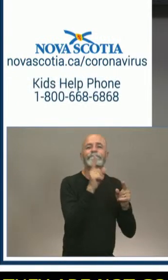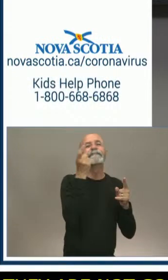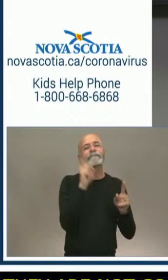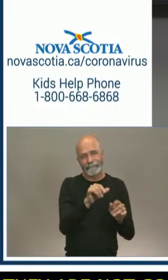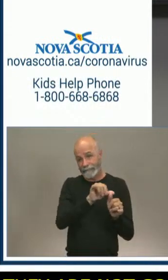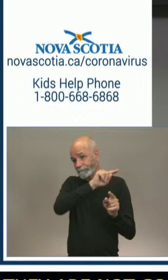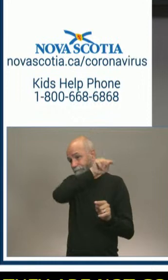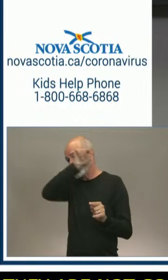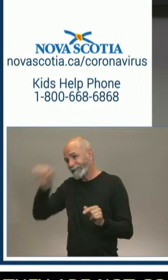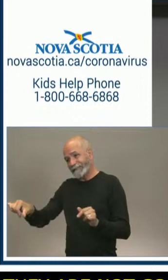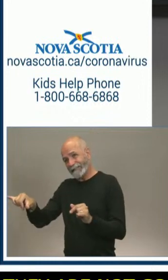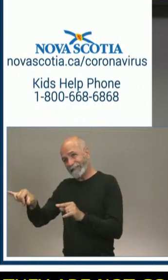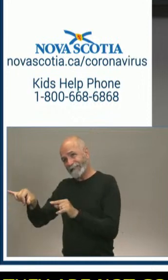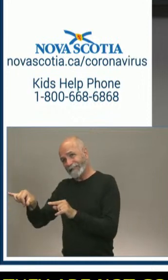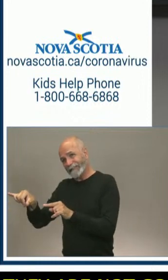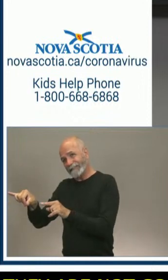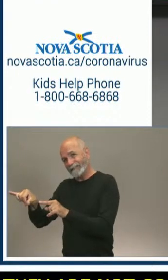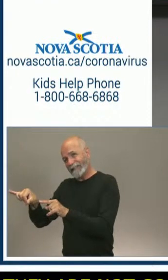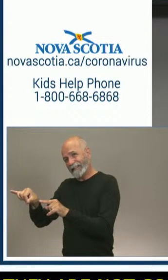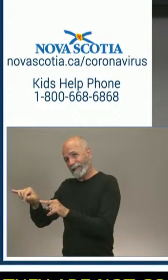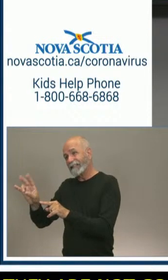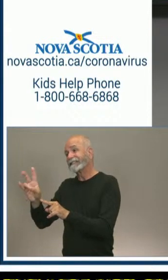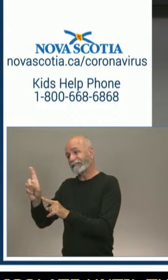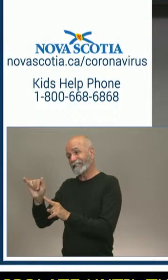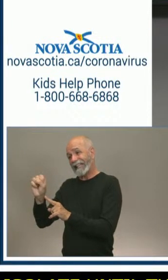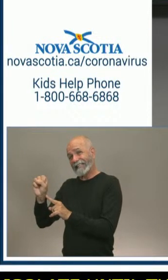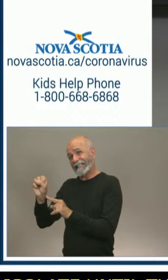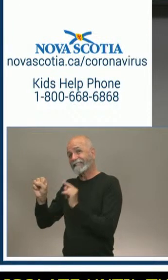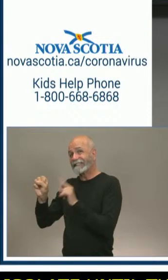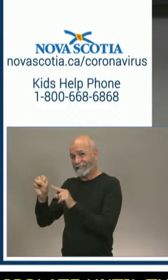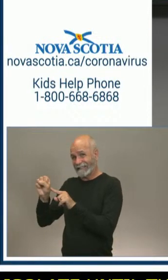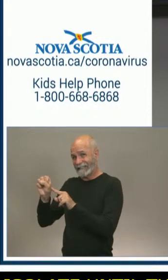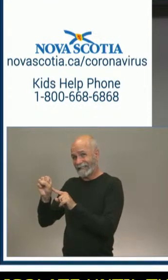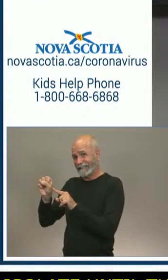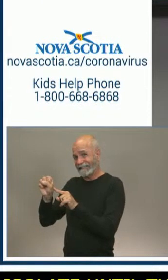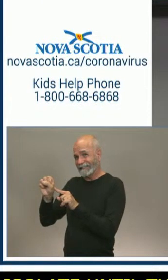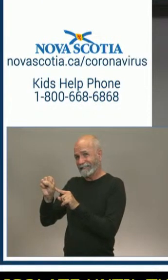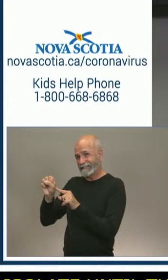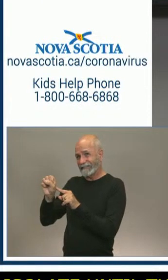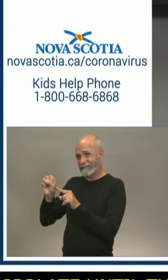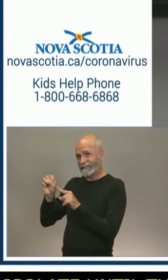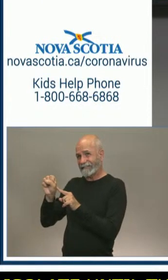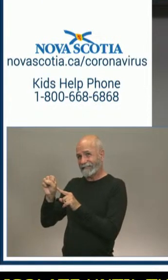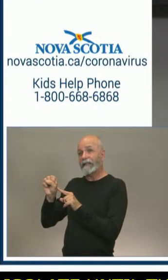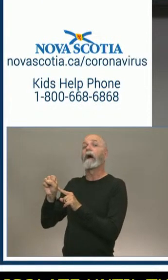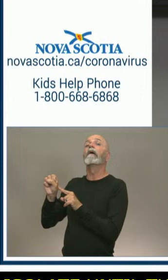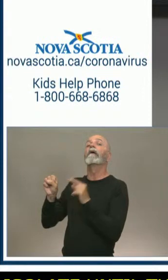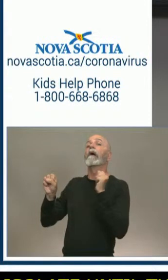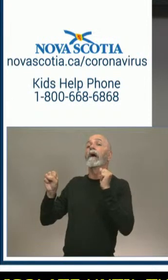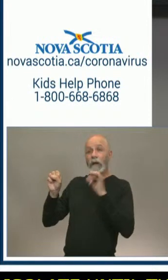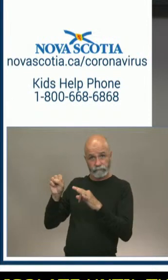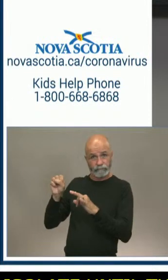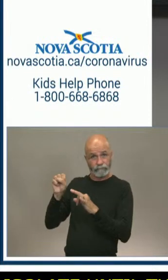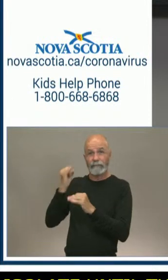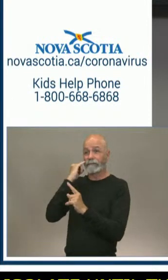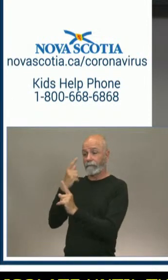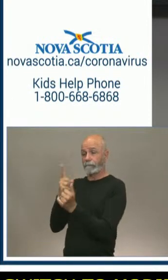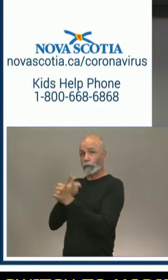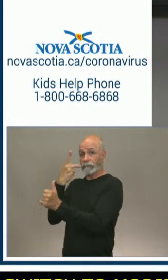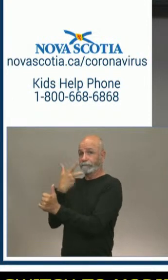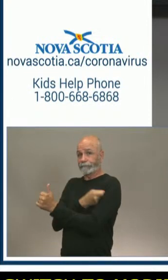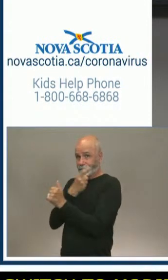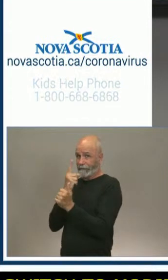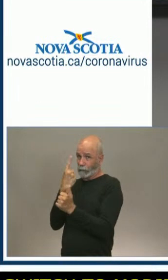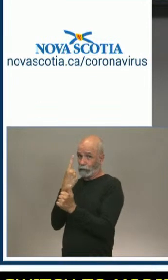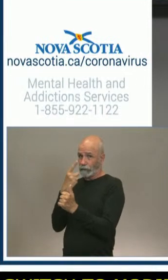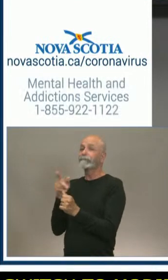of their 7 days. And either way, once they get if they've had 1 dose of vaccine and they've